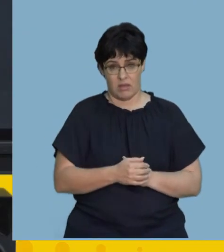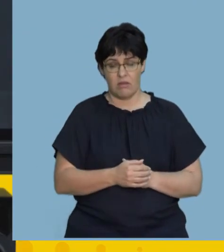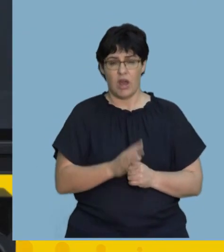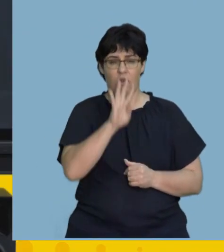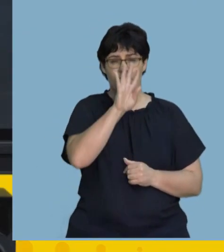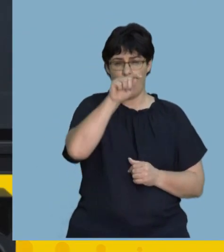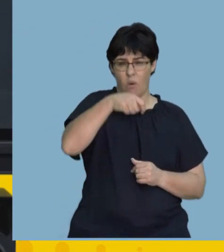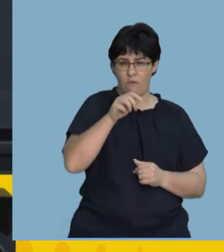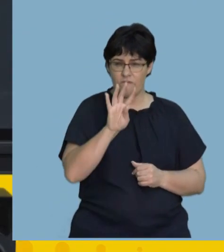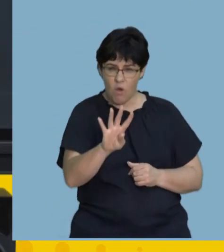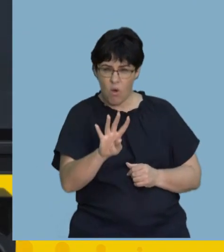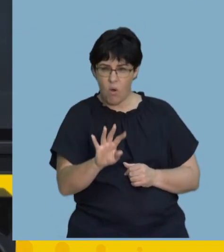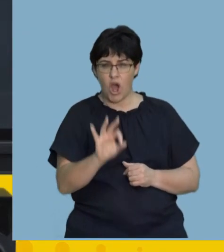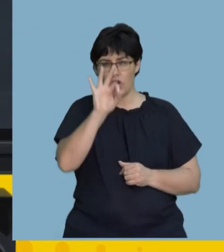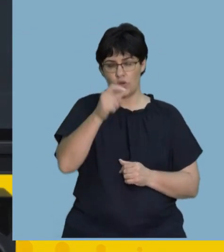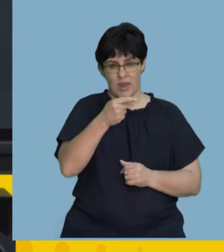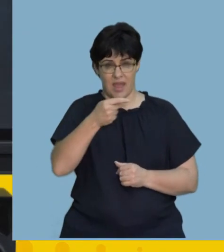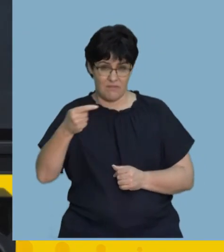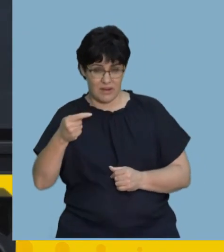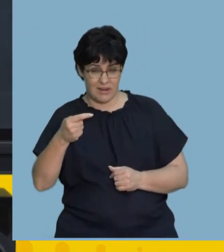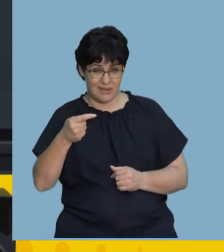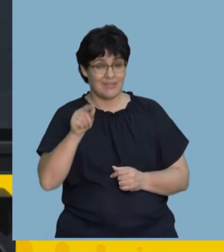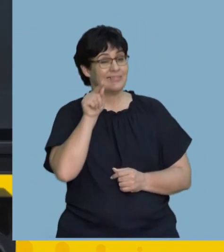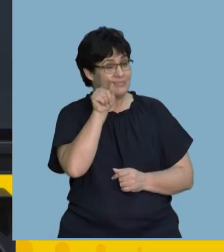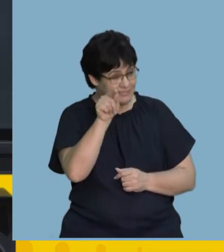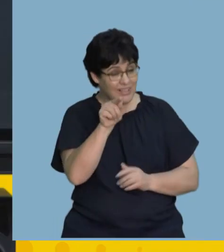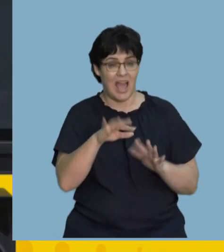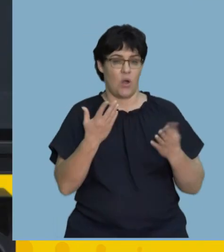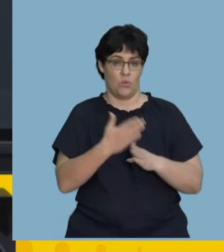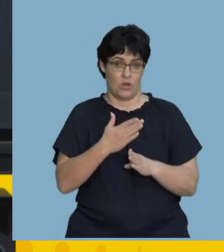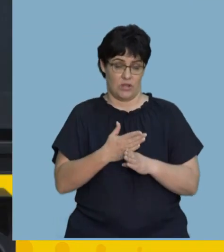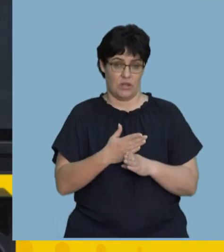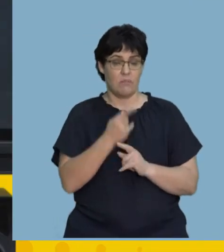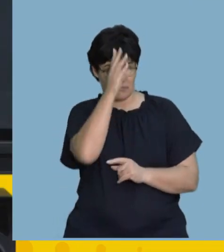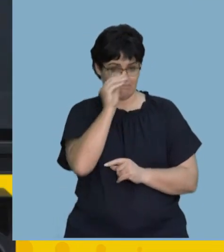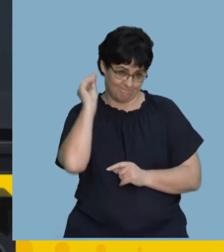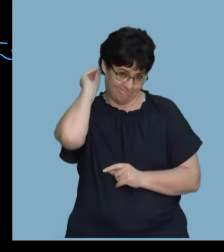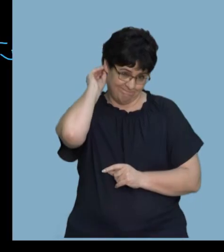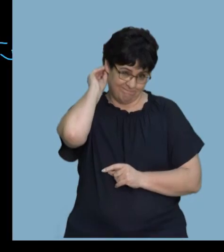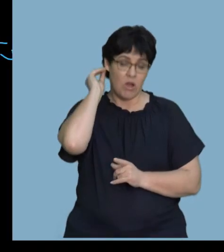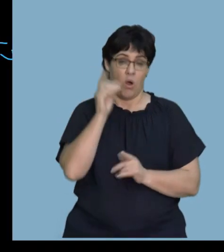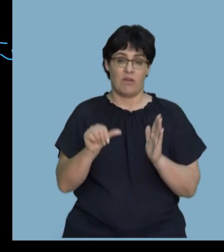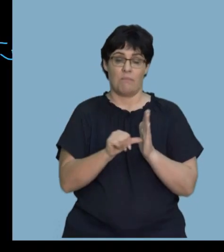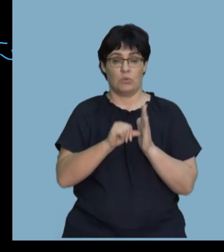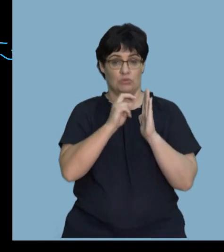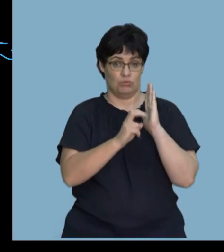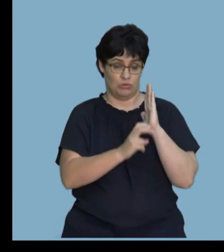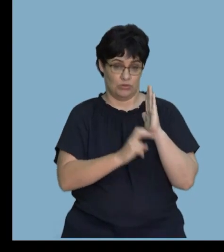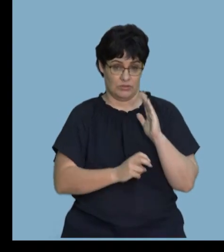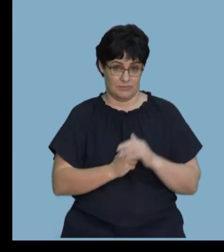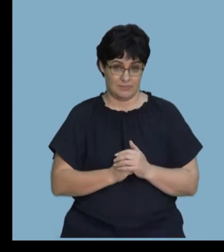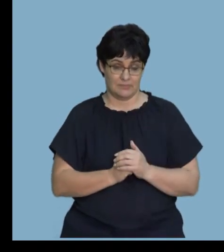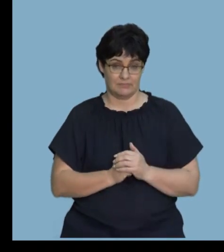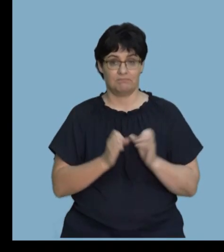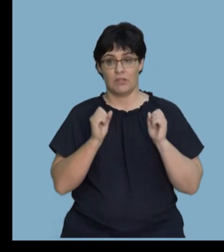the 3 hyphen, that's how it works. So we need to remind ourselves of those very important rules, okay? Right,